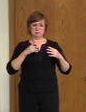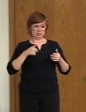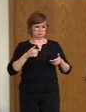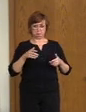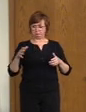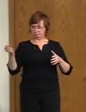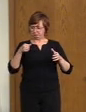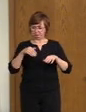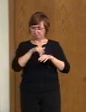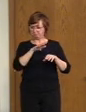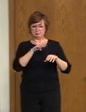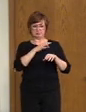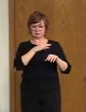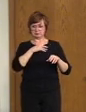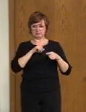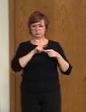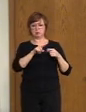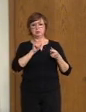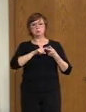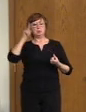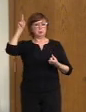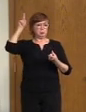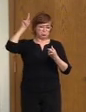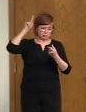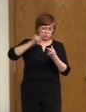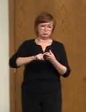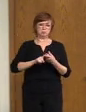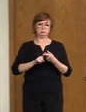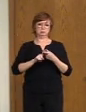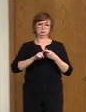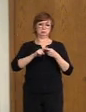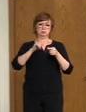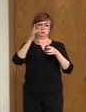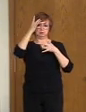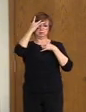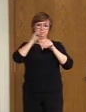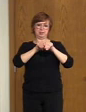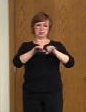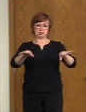our long-term goal of obliterating the virus as quickly as we can.